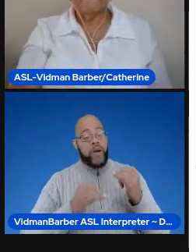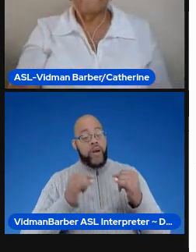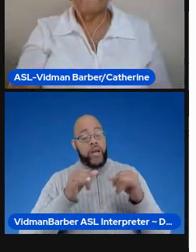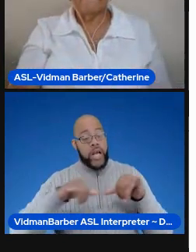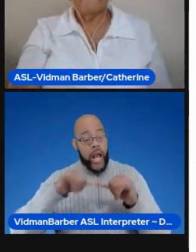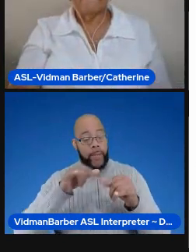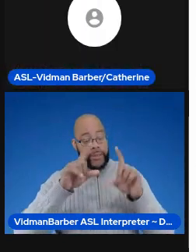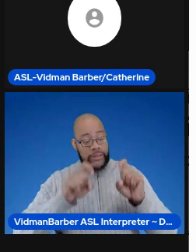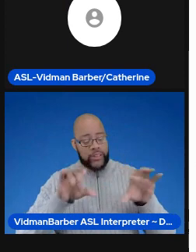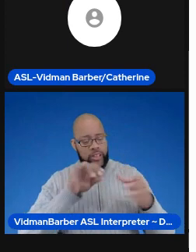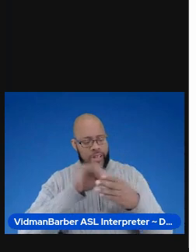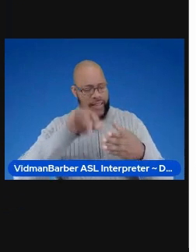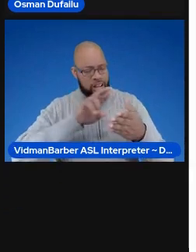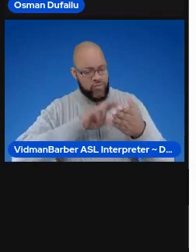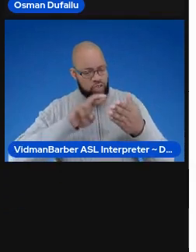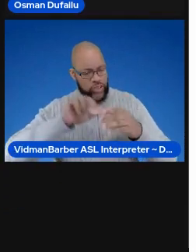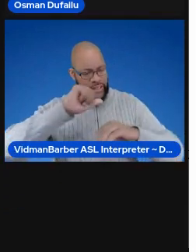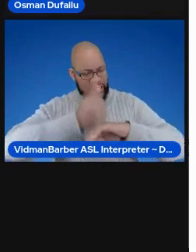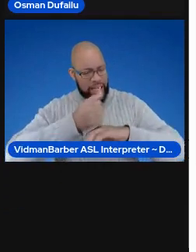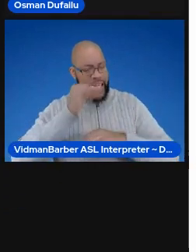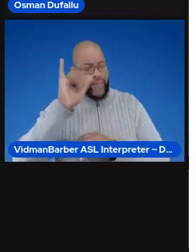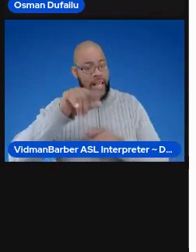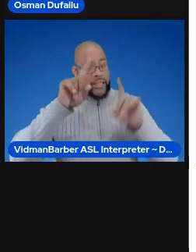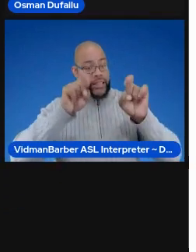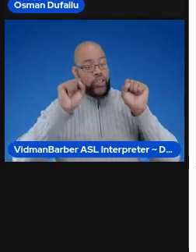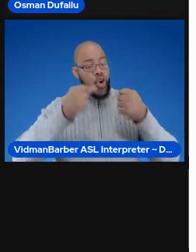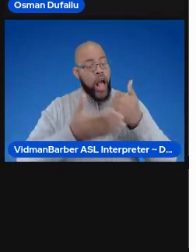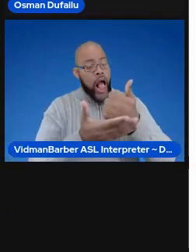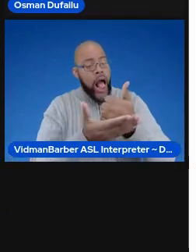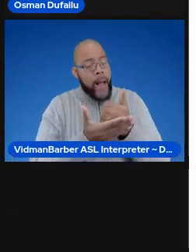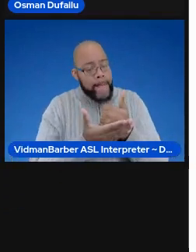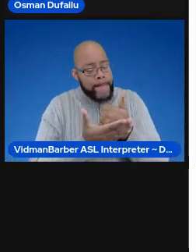resource settings, and whether these tests could help us